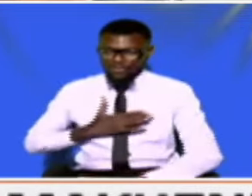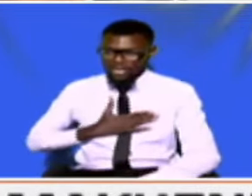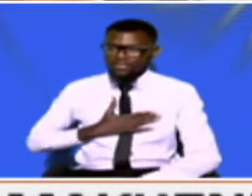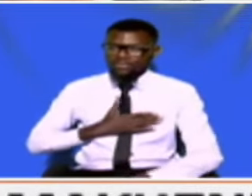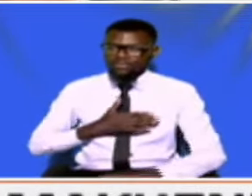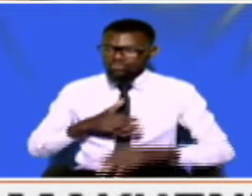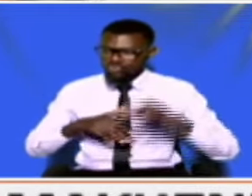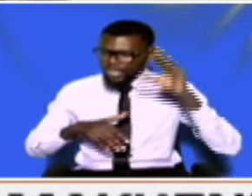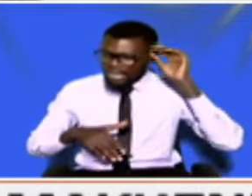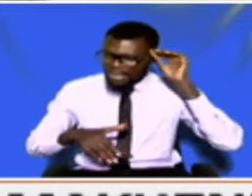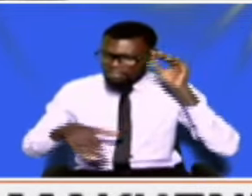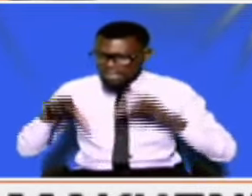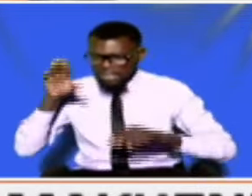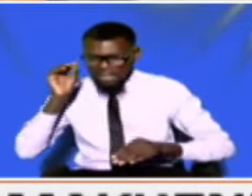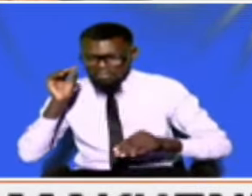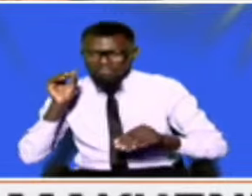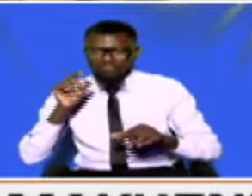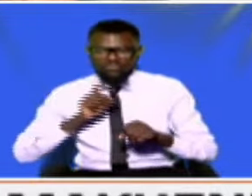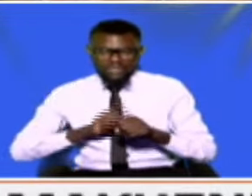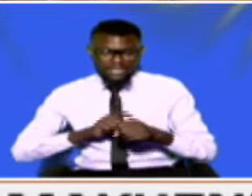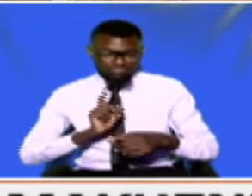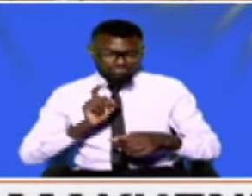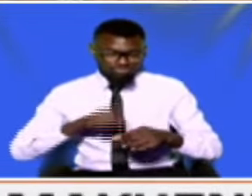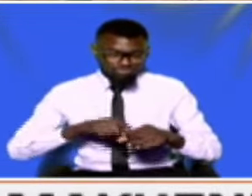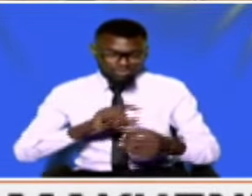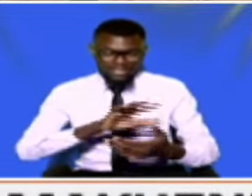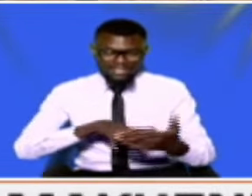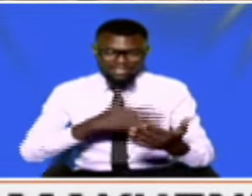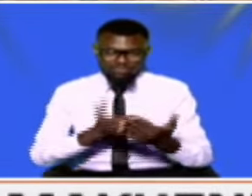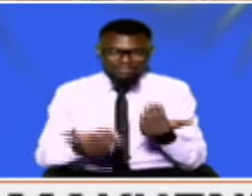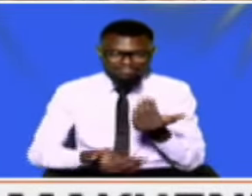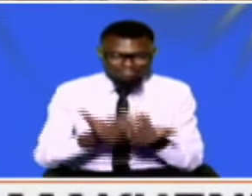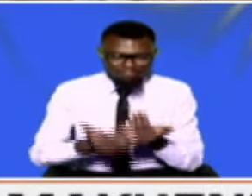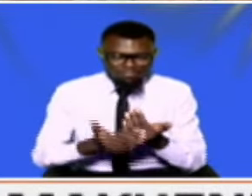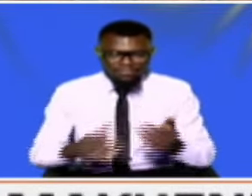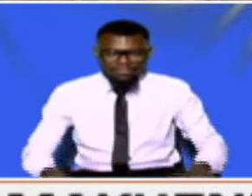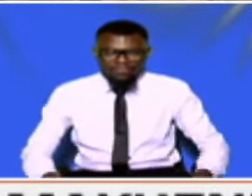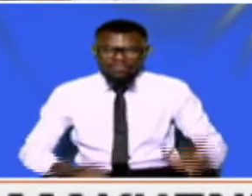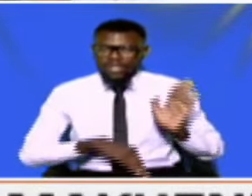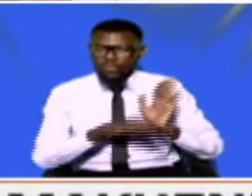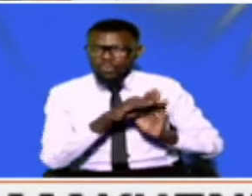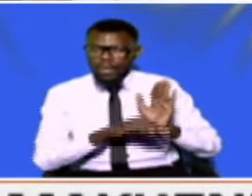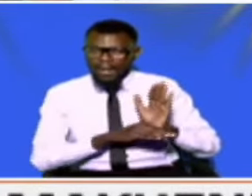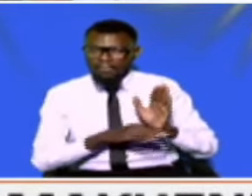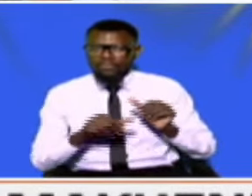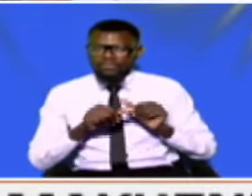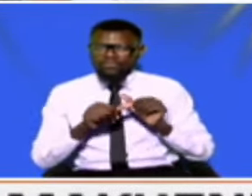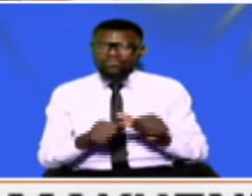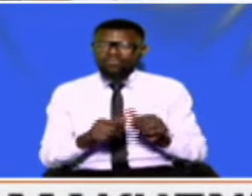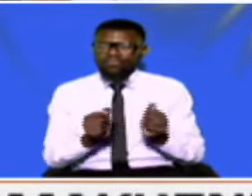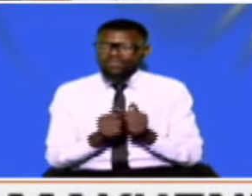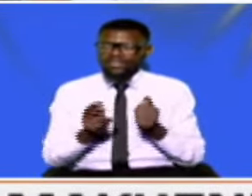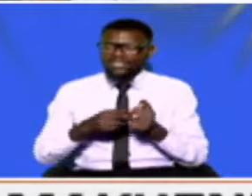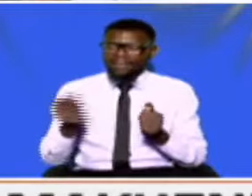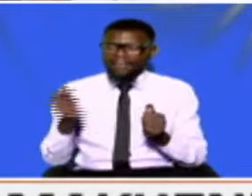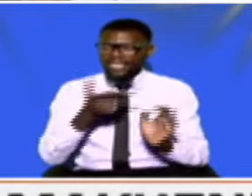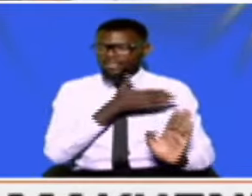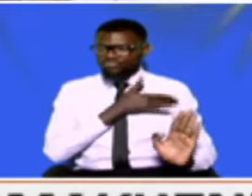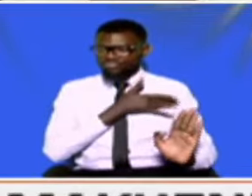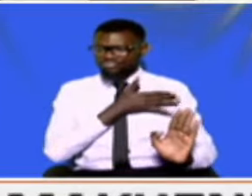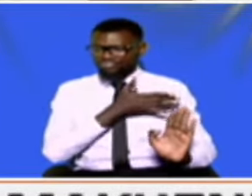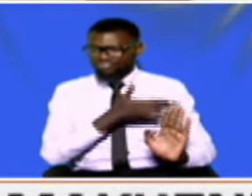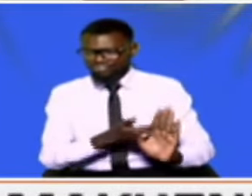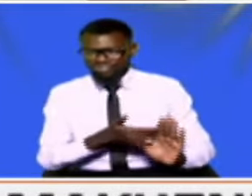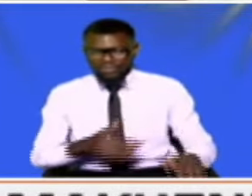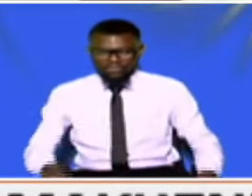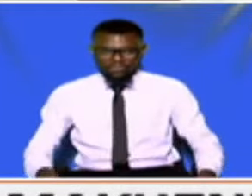learned throughout in networks of care. Programu hii ambayo imeendelea kwa kipindi cha miezi 17 ikileta pamoja